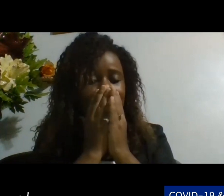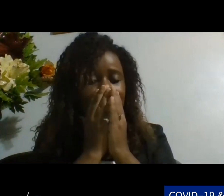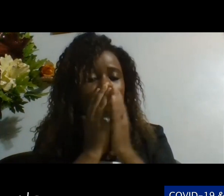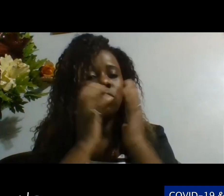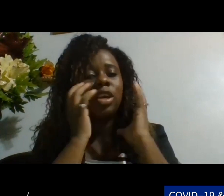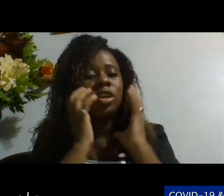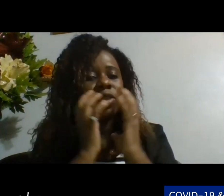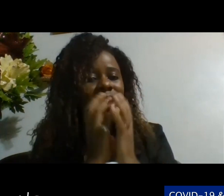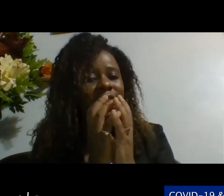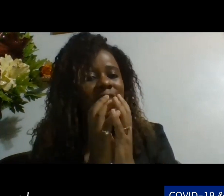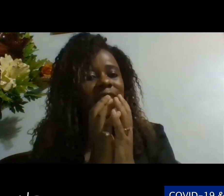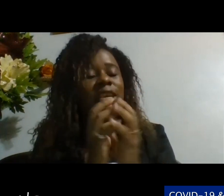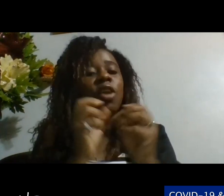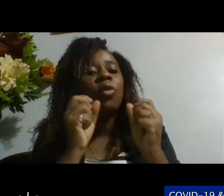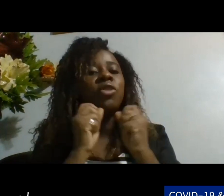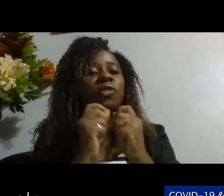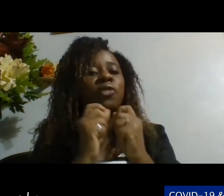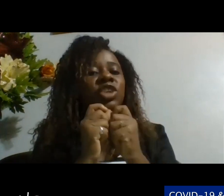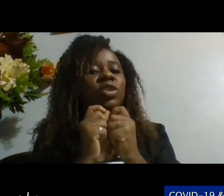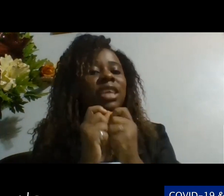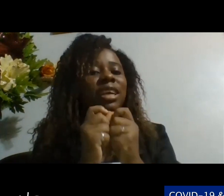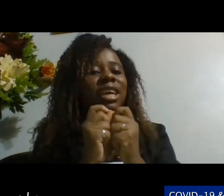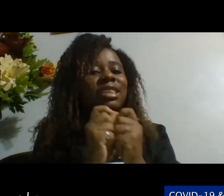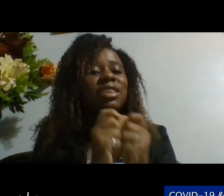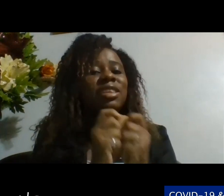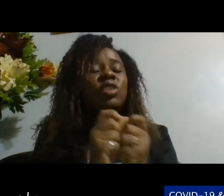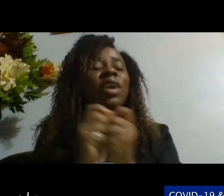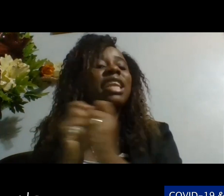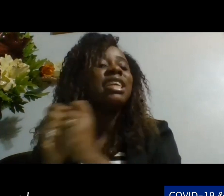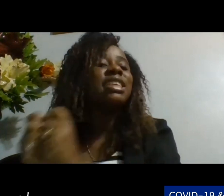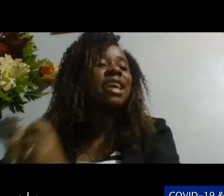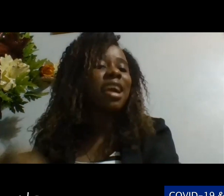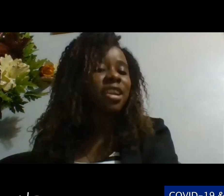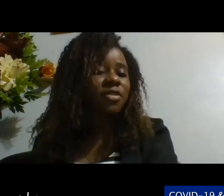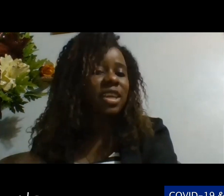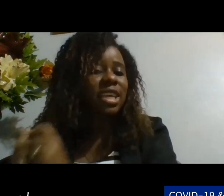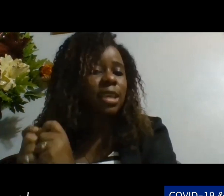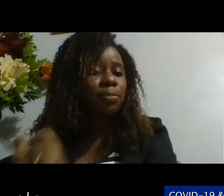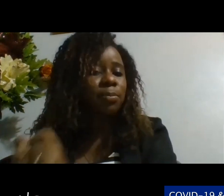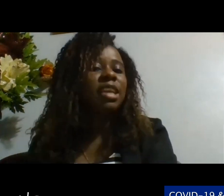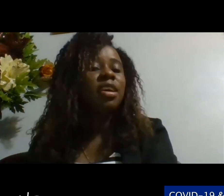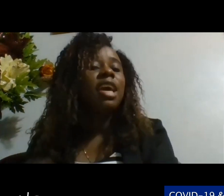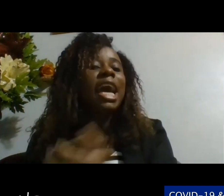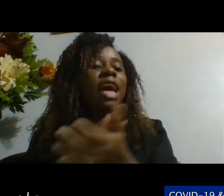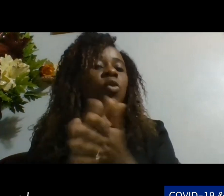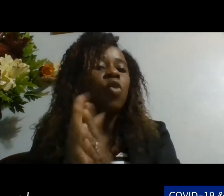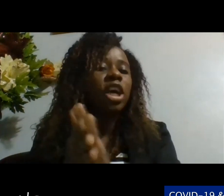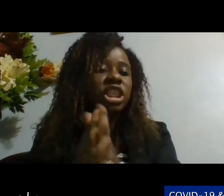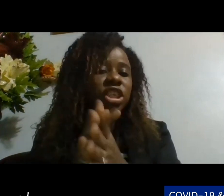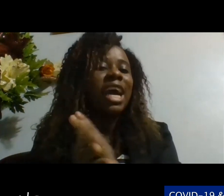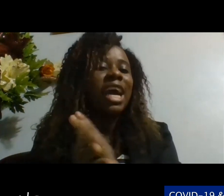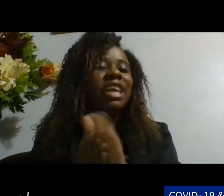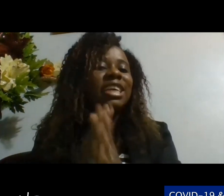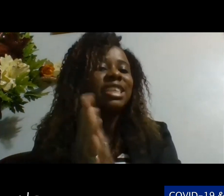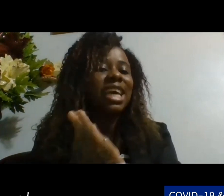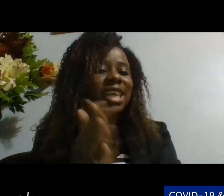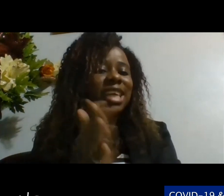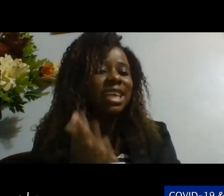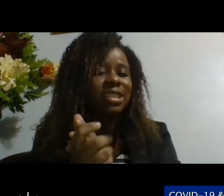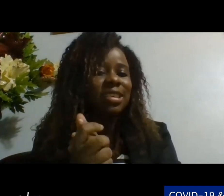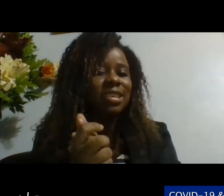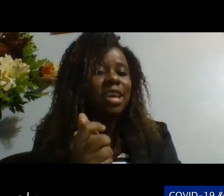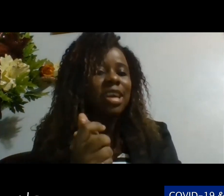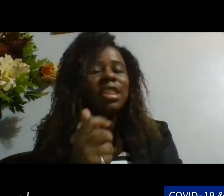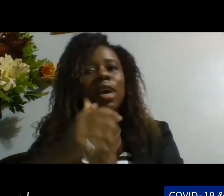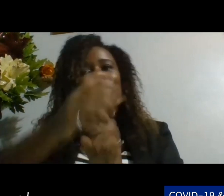and your mouth, you sneeze. When you finish, you take that tissue and discard of it in a bin and wash your hand and sanitize